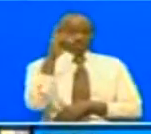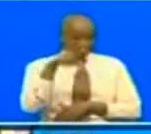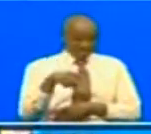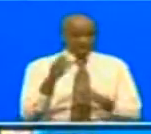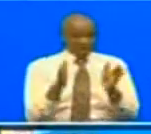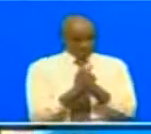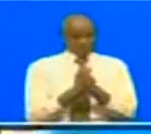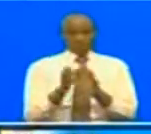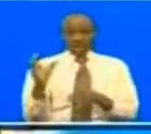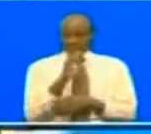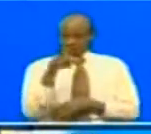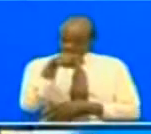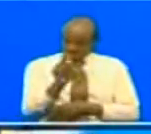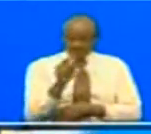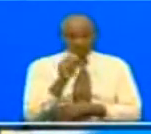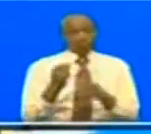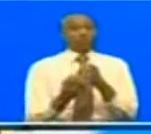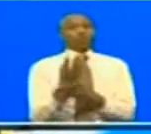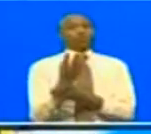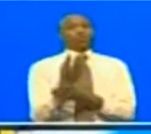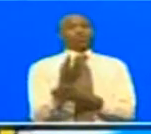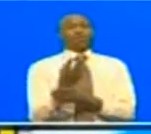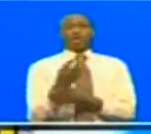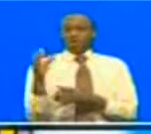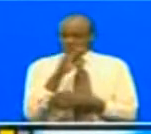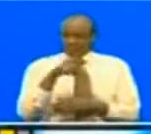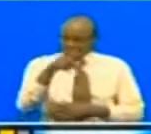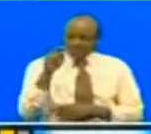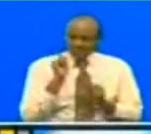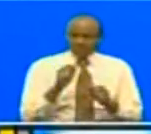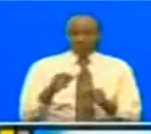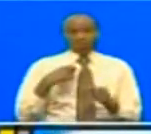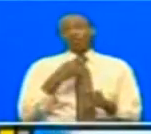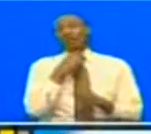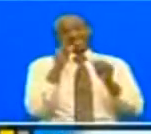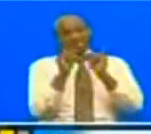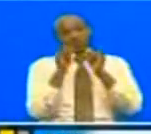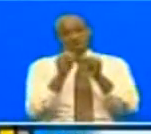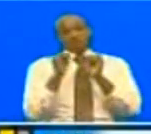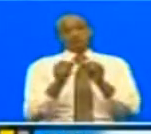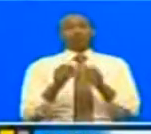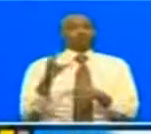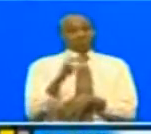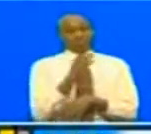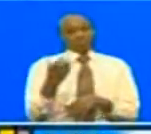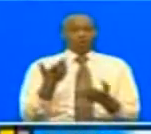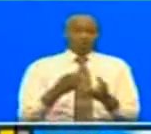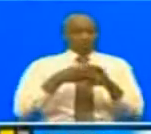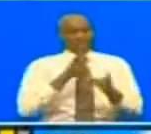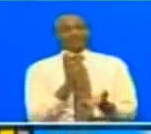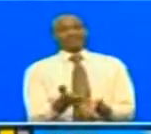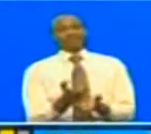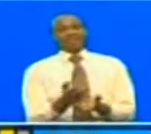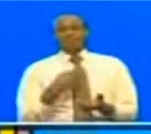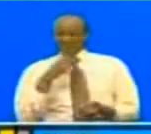consumer disposable income growing that consumers will trade up into better brands. I always say